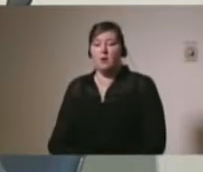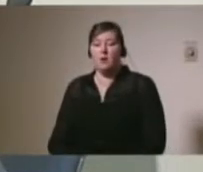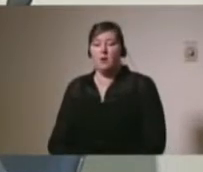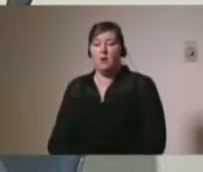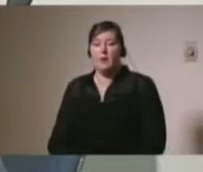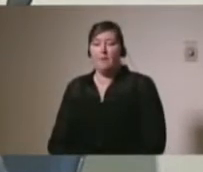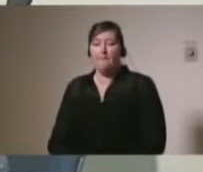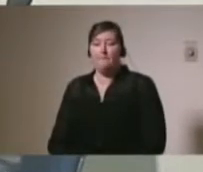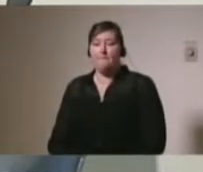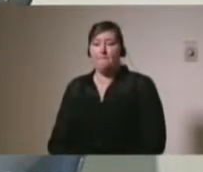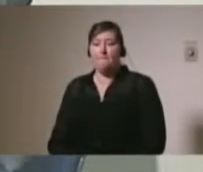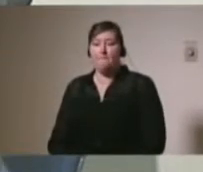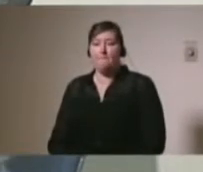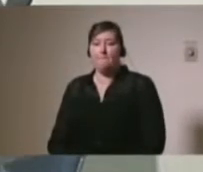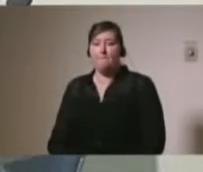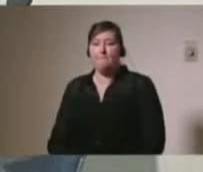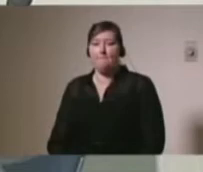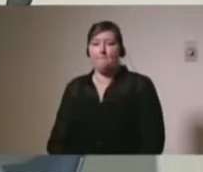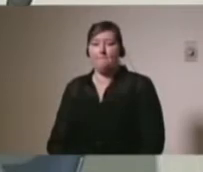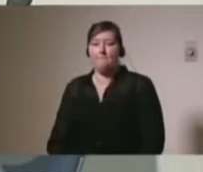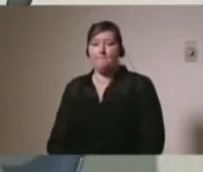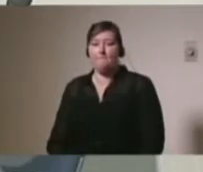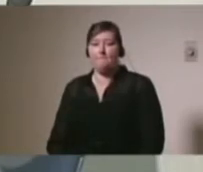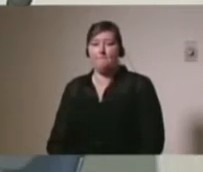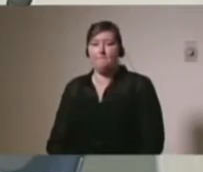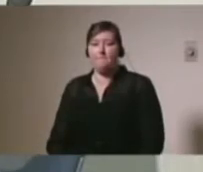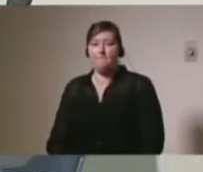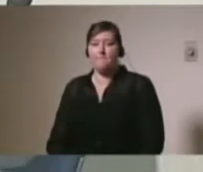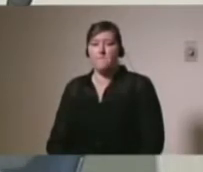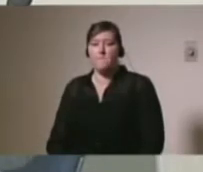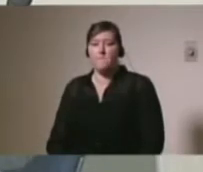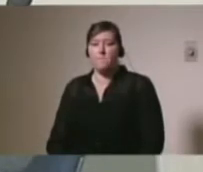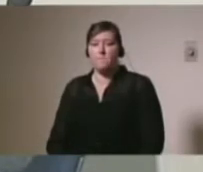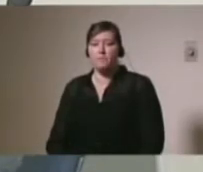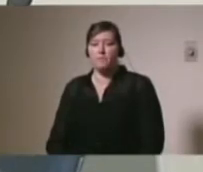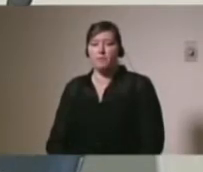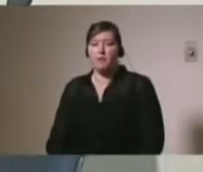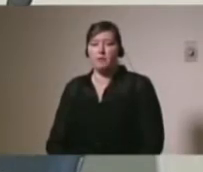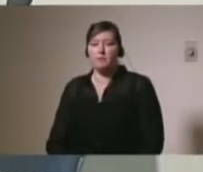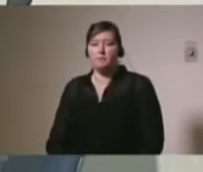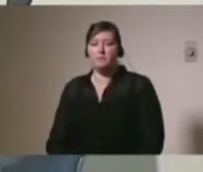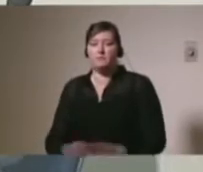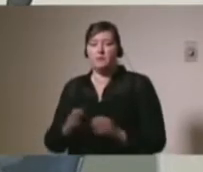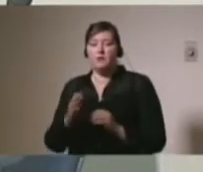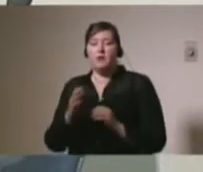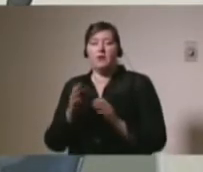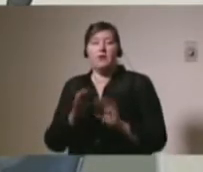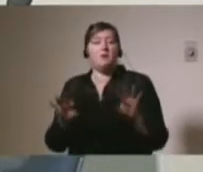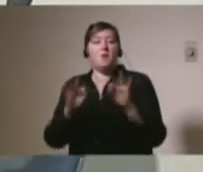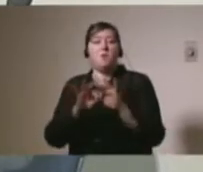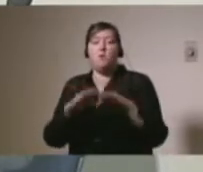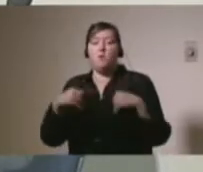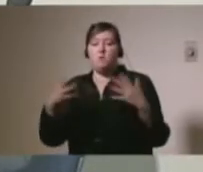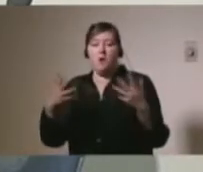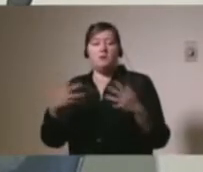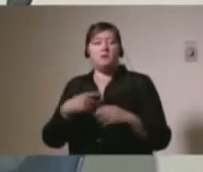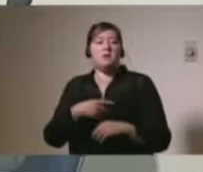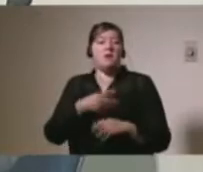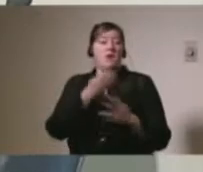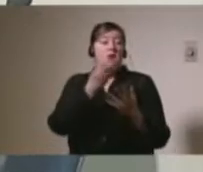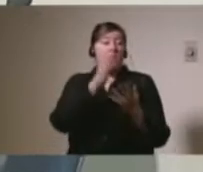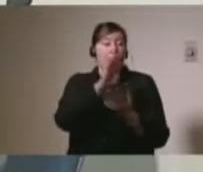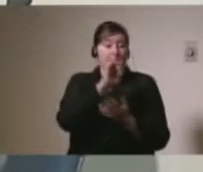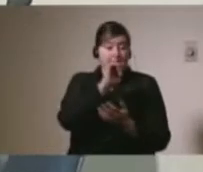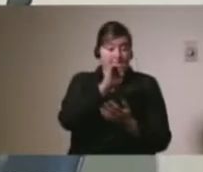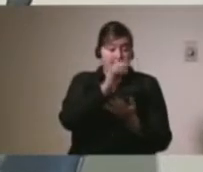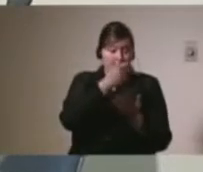ownership of the postal service capital. But the key condition was to keep together the postal services and the financial